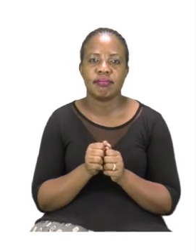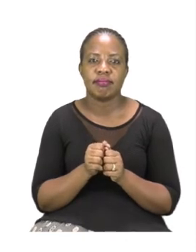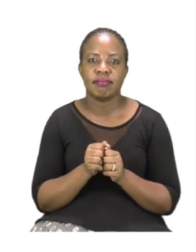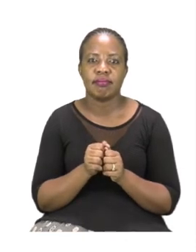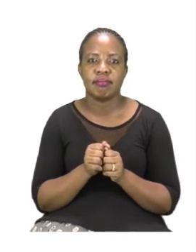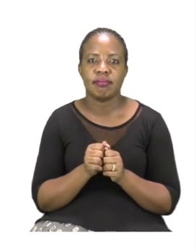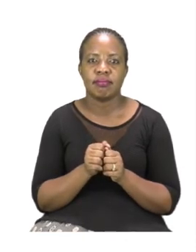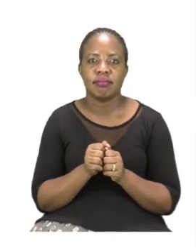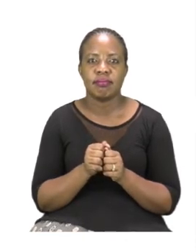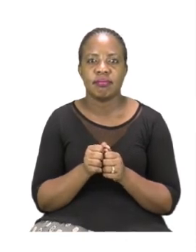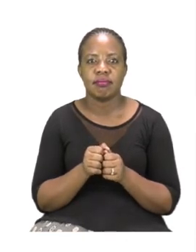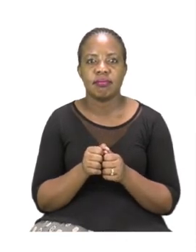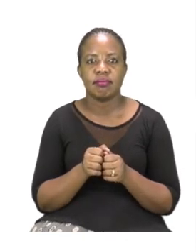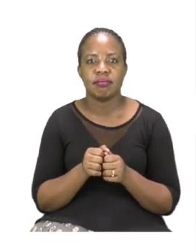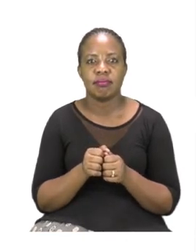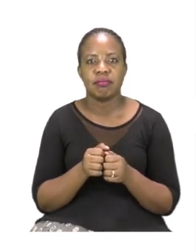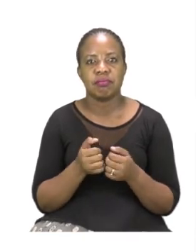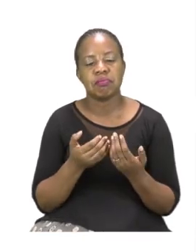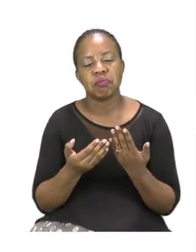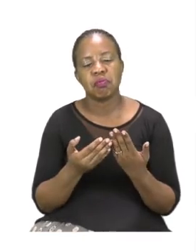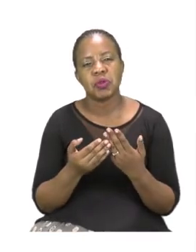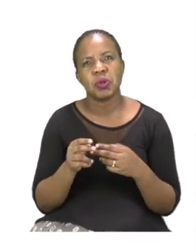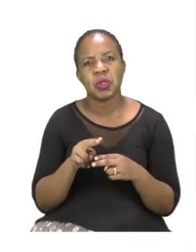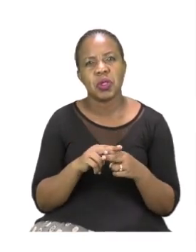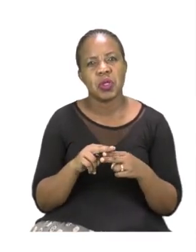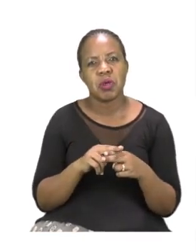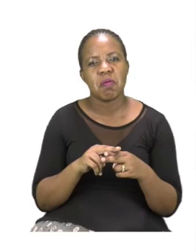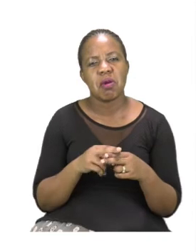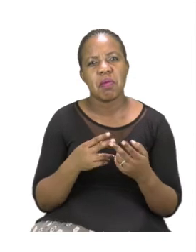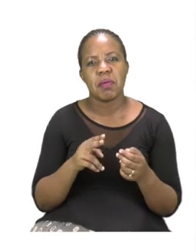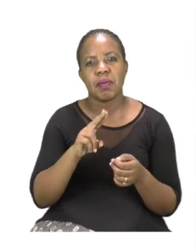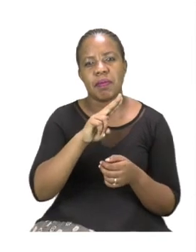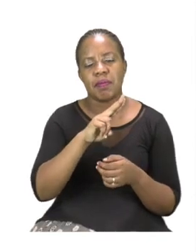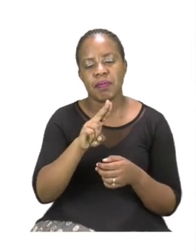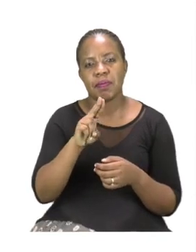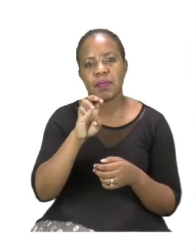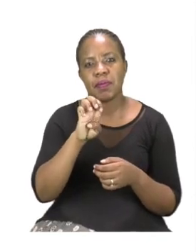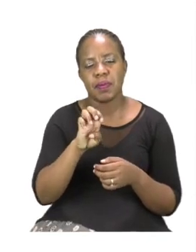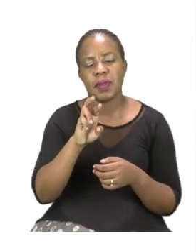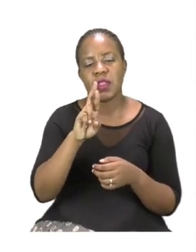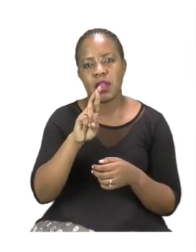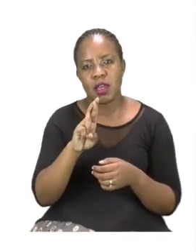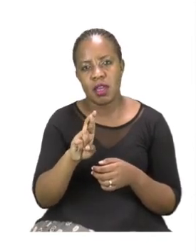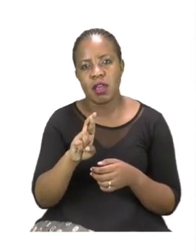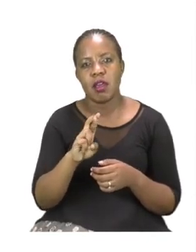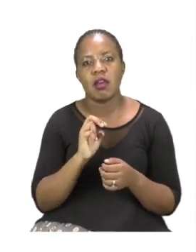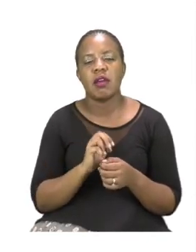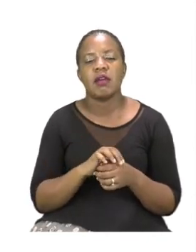use her shoes or her pair